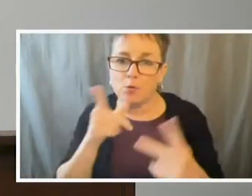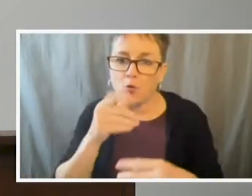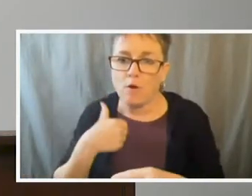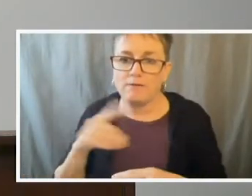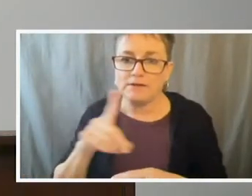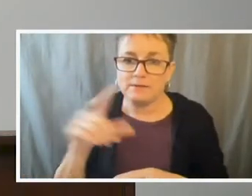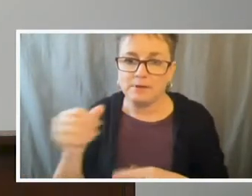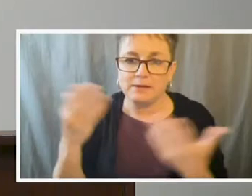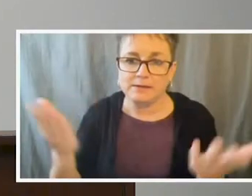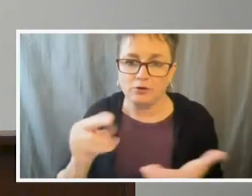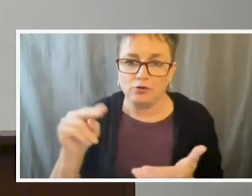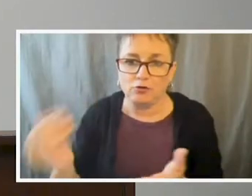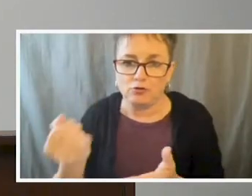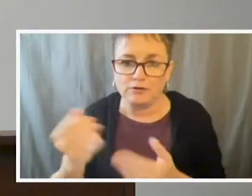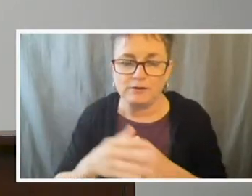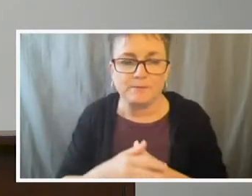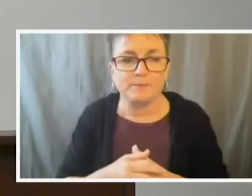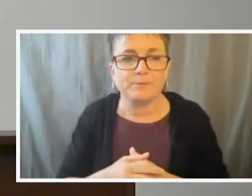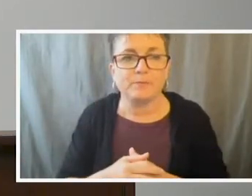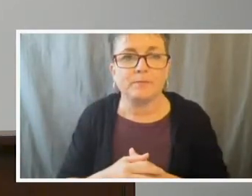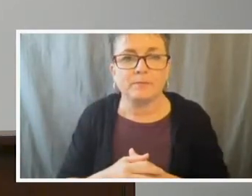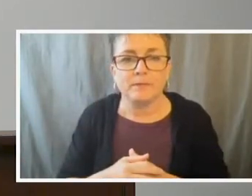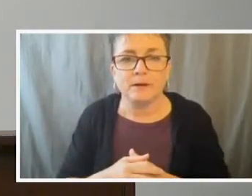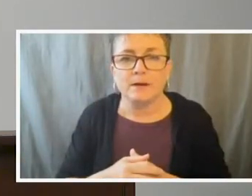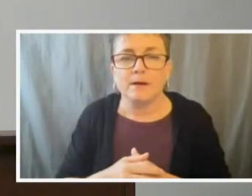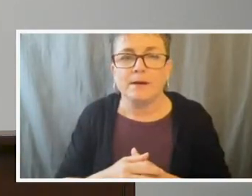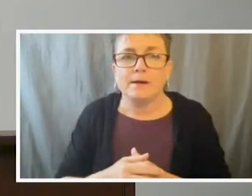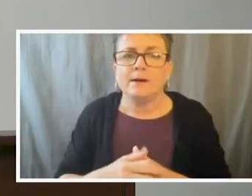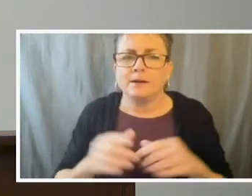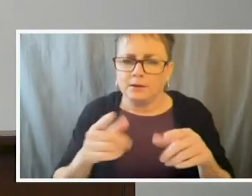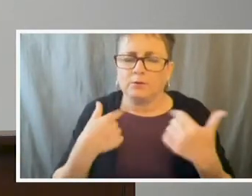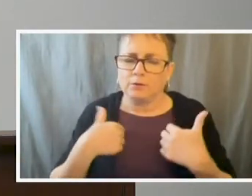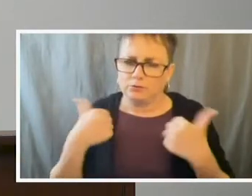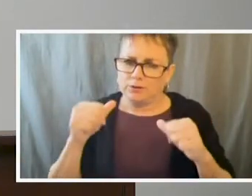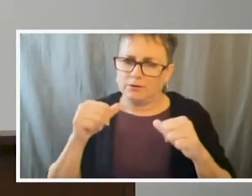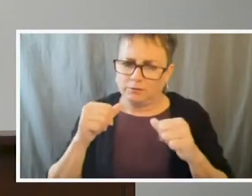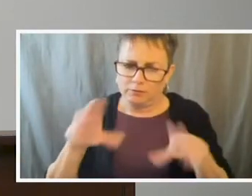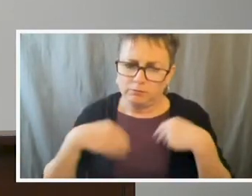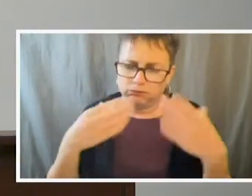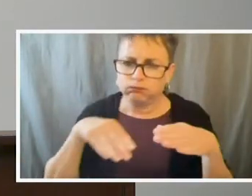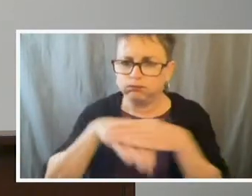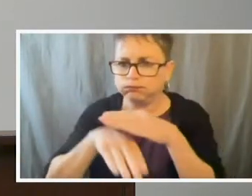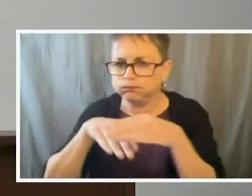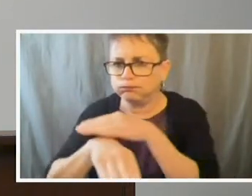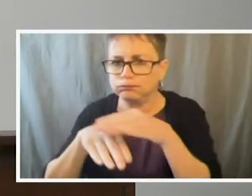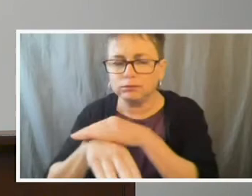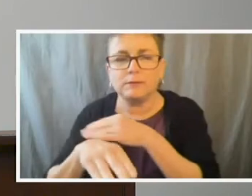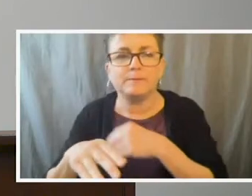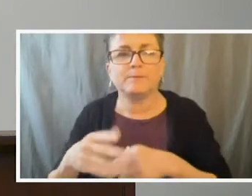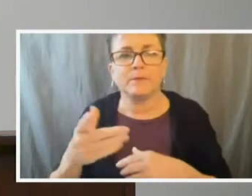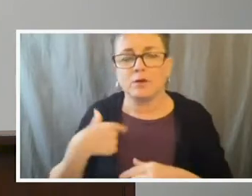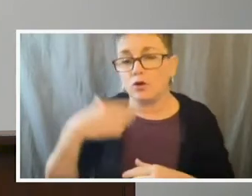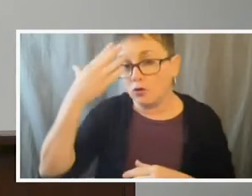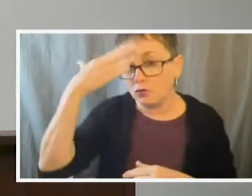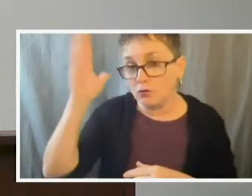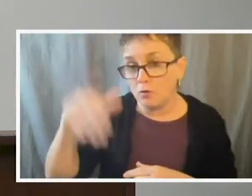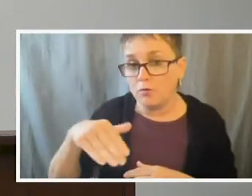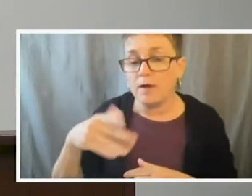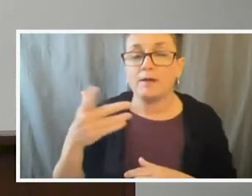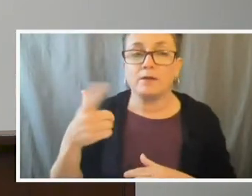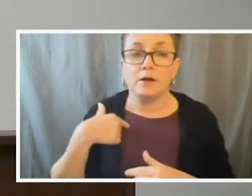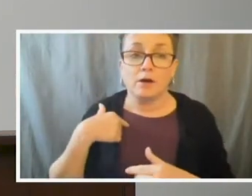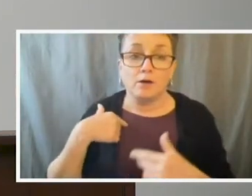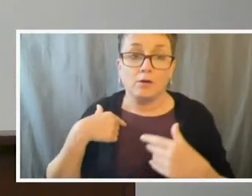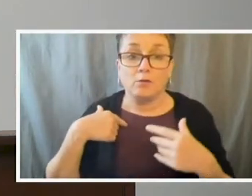Rail station accessibility is another important component of work to improve and enhance mobility. As many of you know, we inherited a system that was